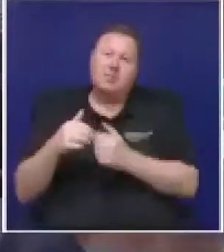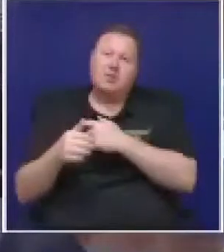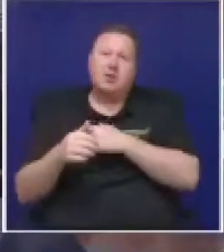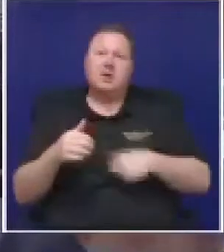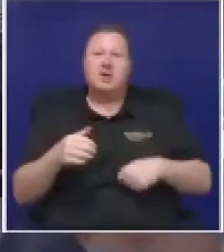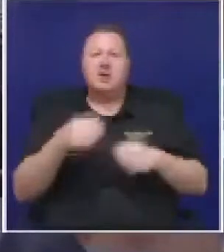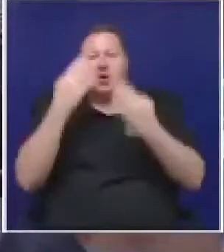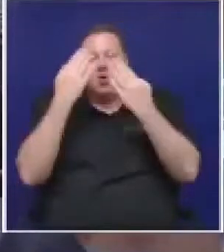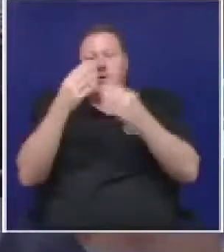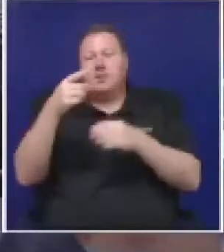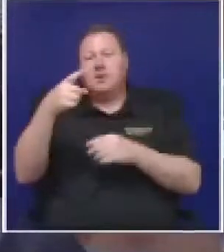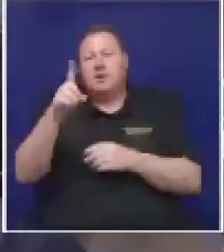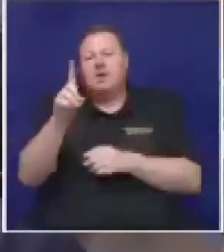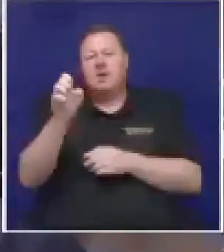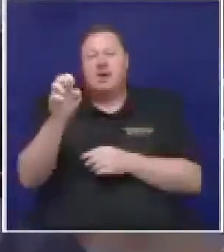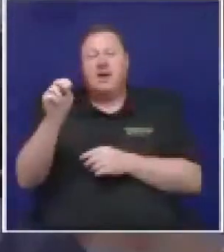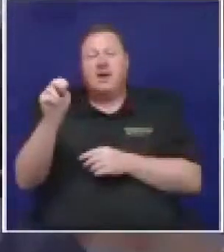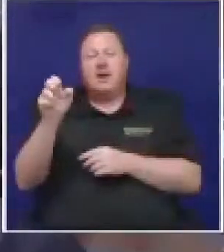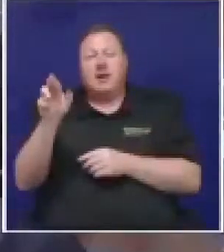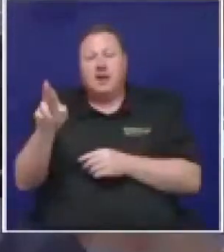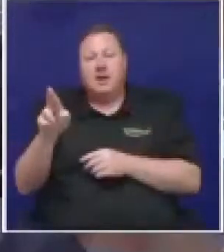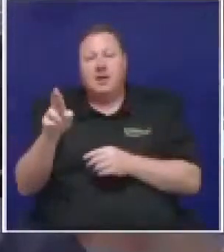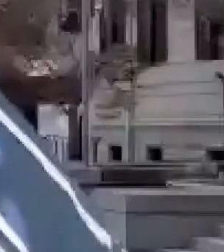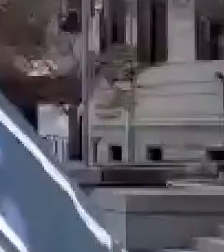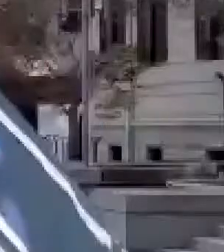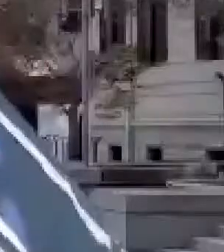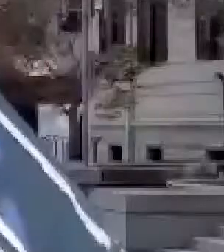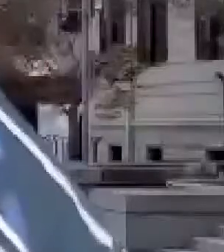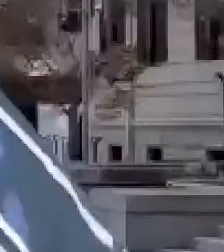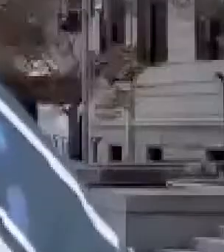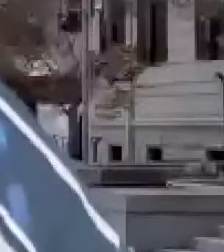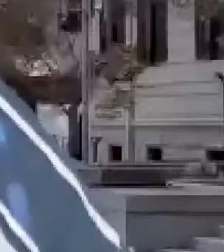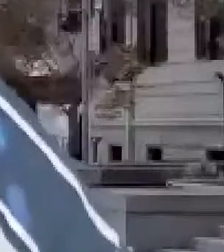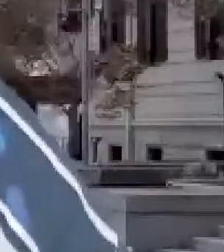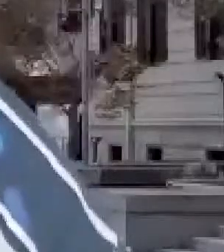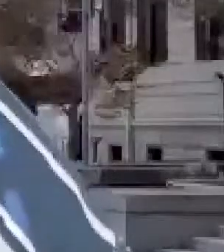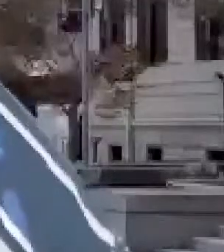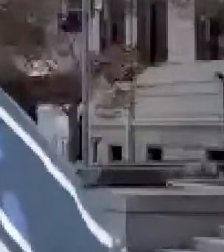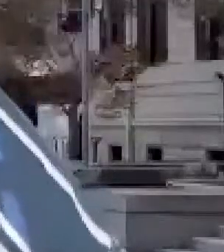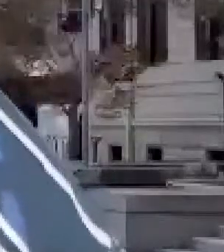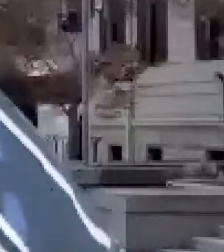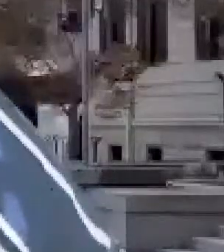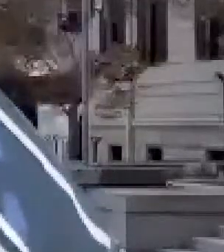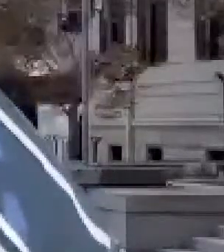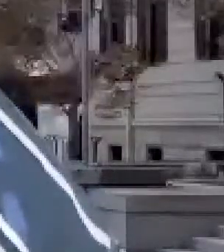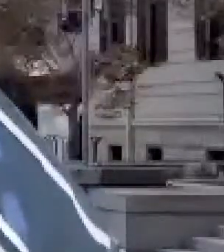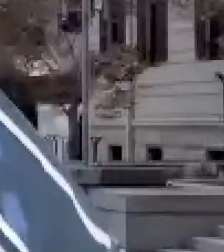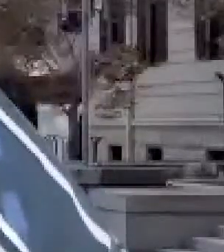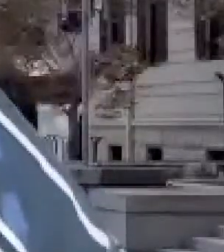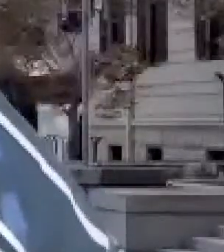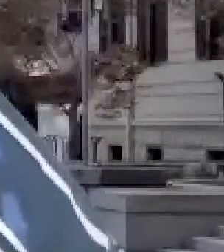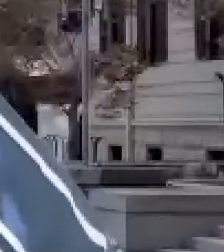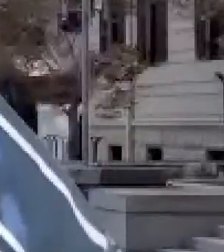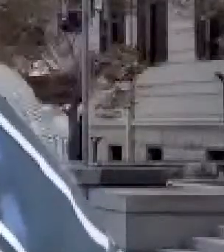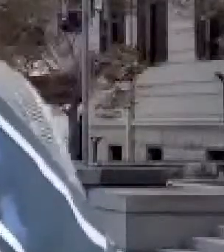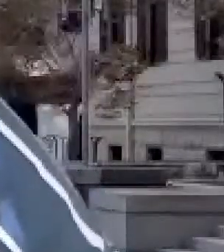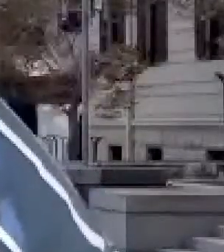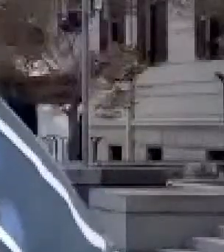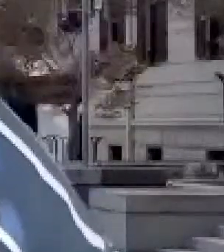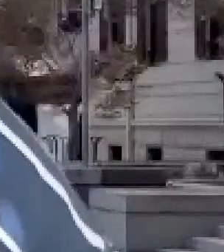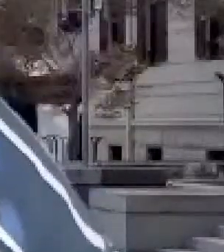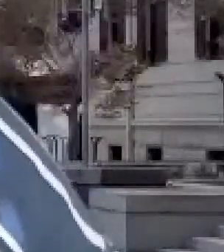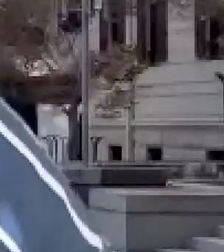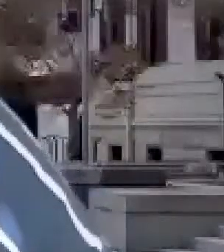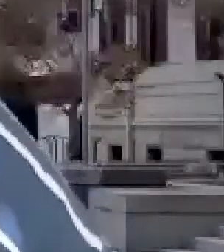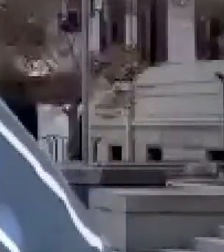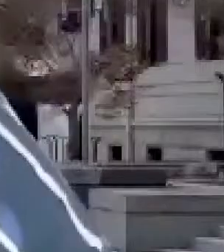the second follow-up question. Thank you, Chairperson. Deputy President, the proliferation of synthetic drugs